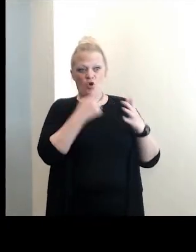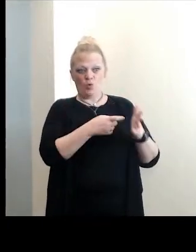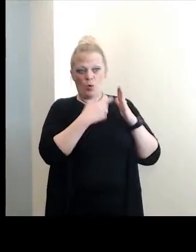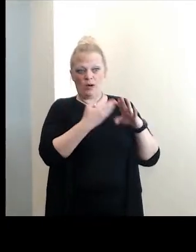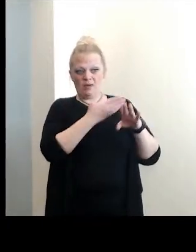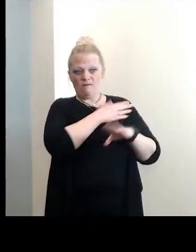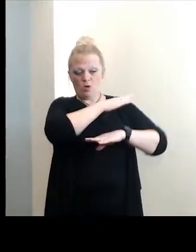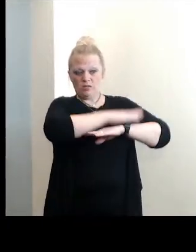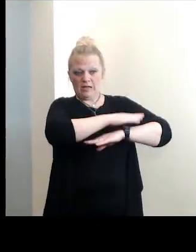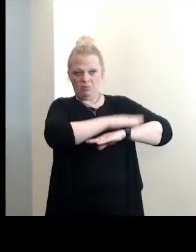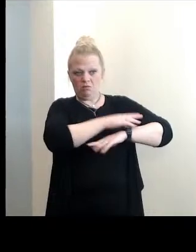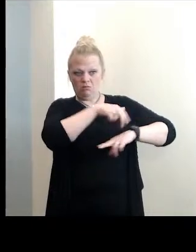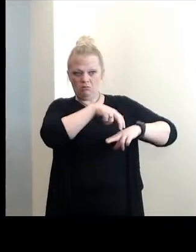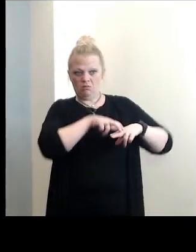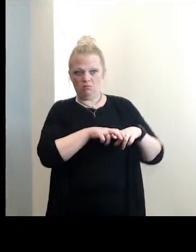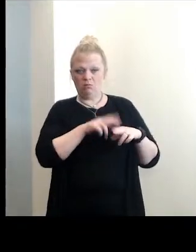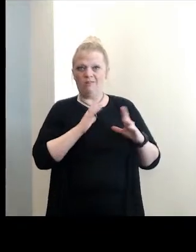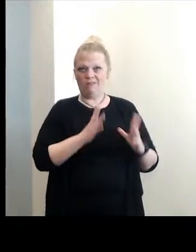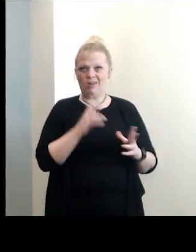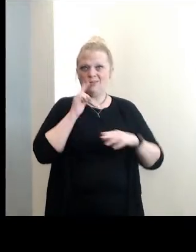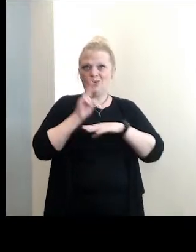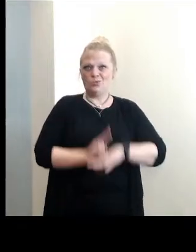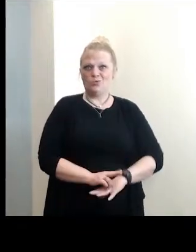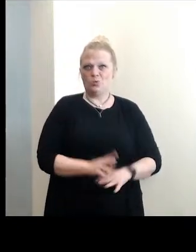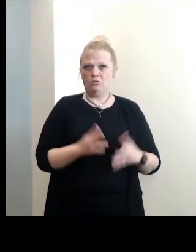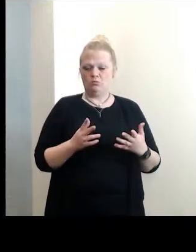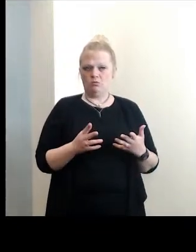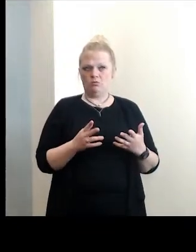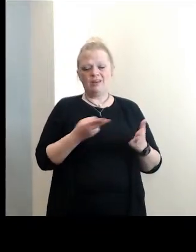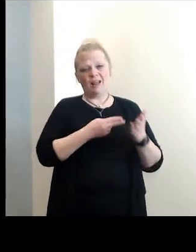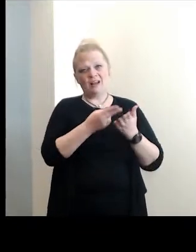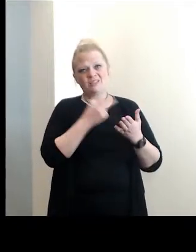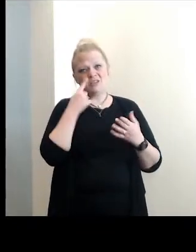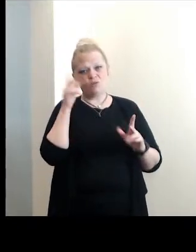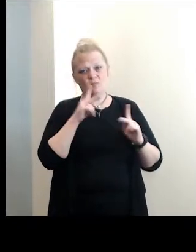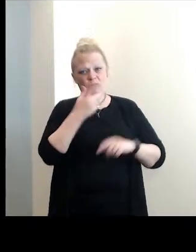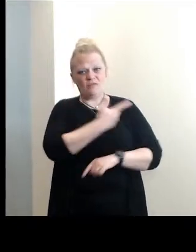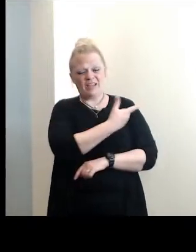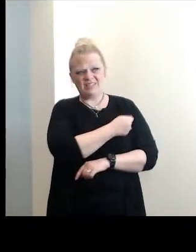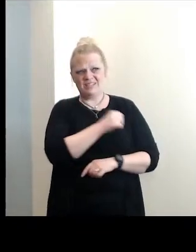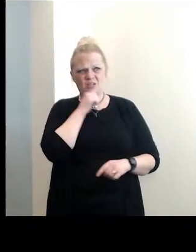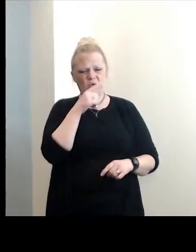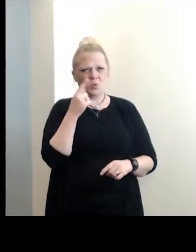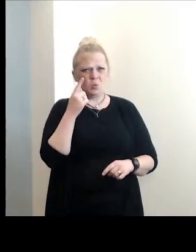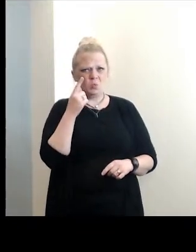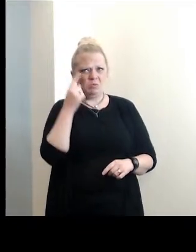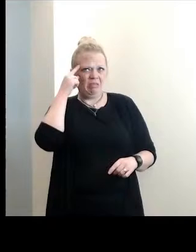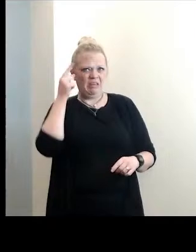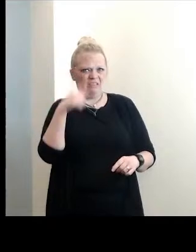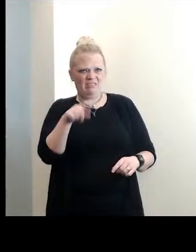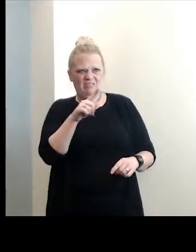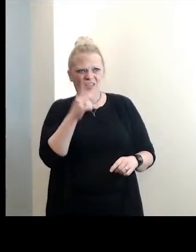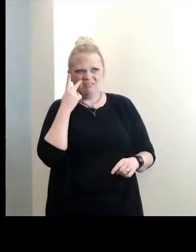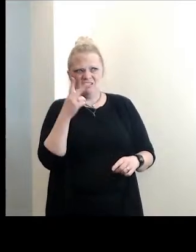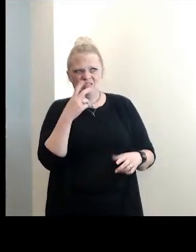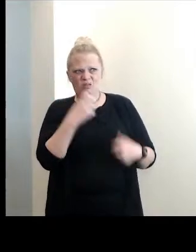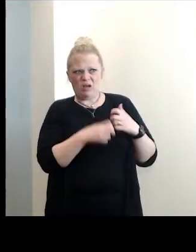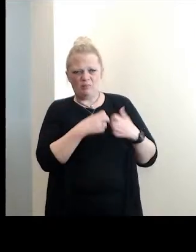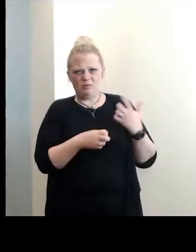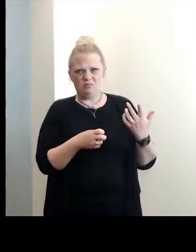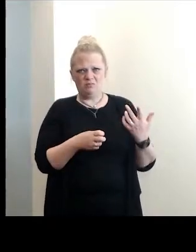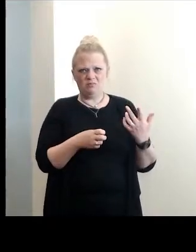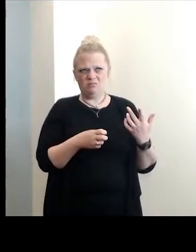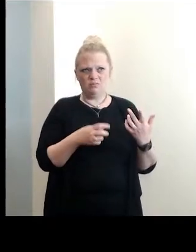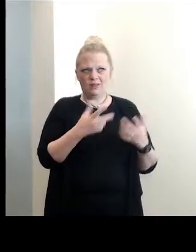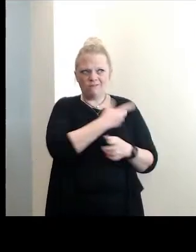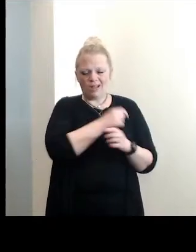table, that's okay. I think we're all used to it. And truthfully, for the individuals who've been vaccinated, I don't think they're going to see a problem with it. Most vaccinated people are probably going to carry a mask